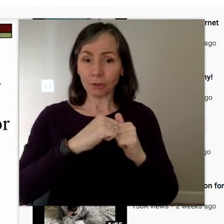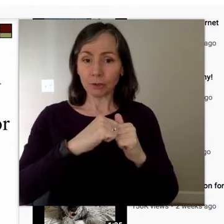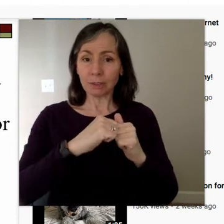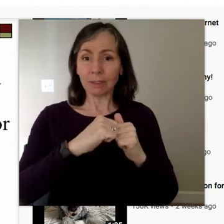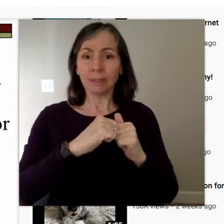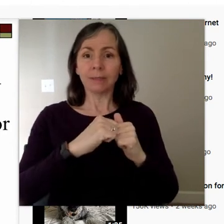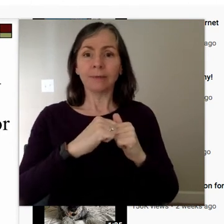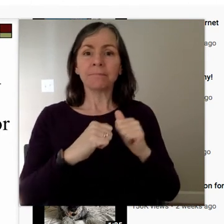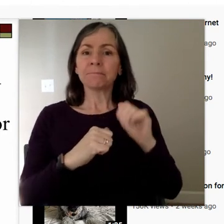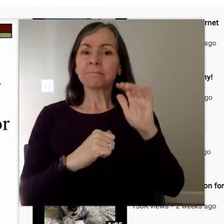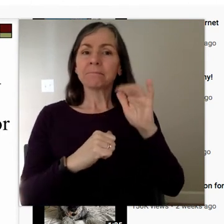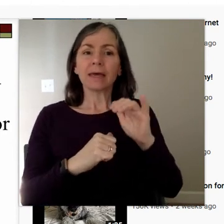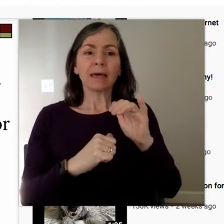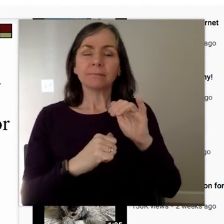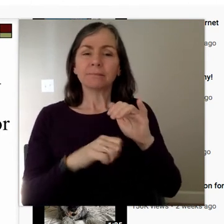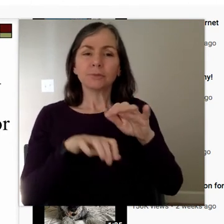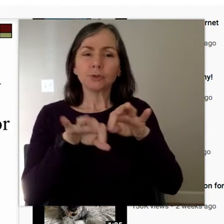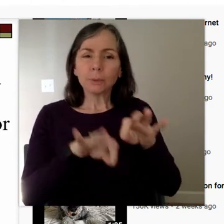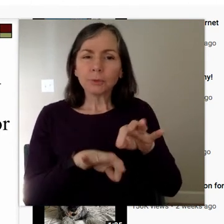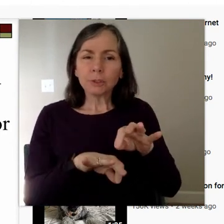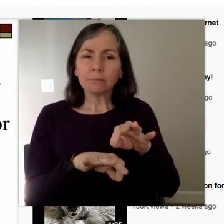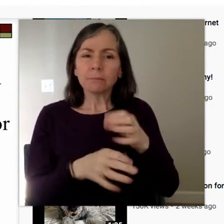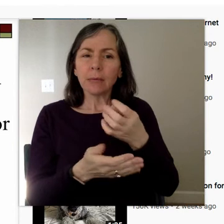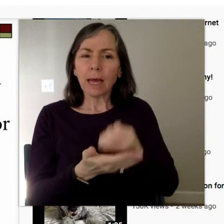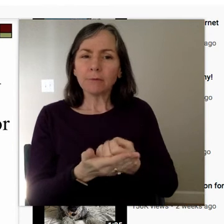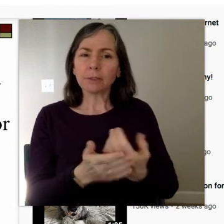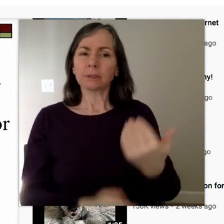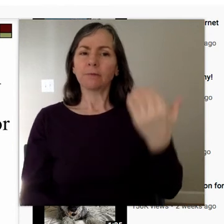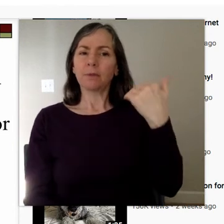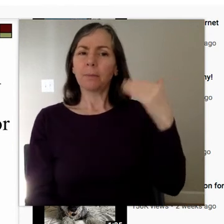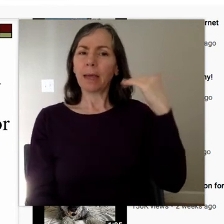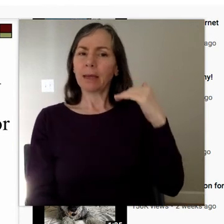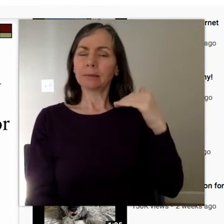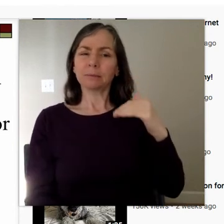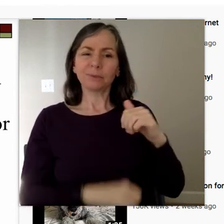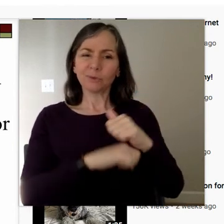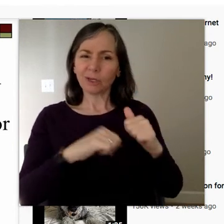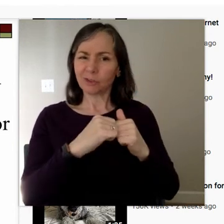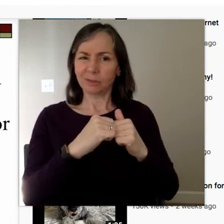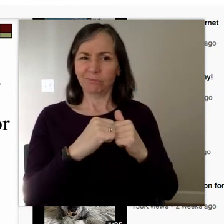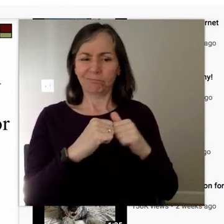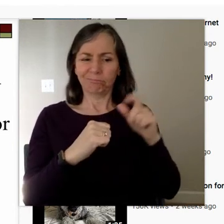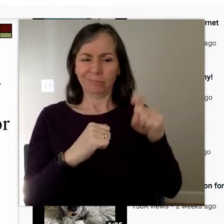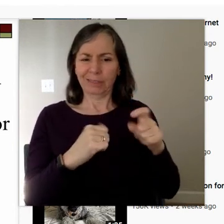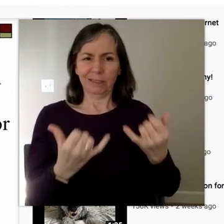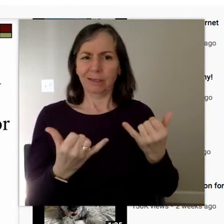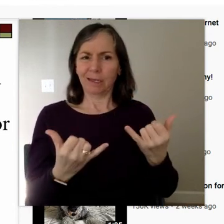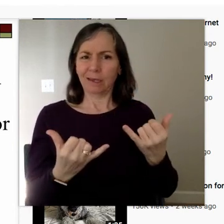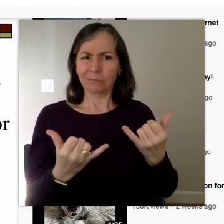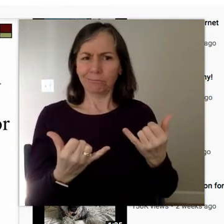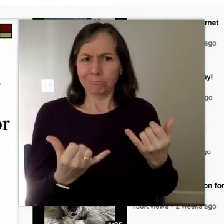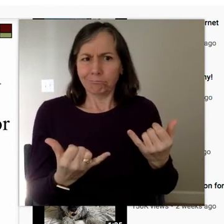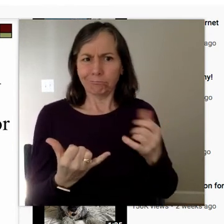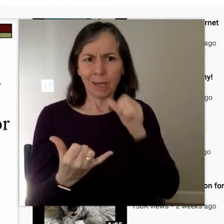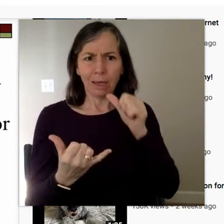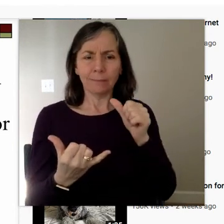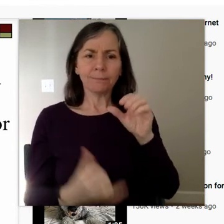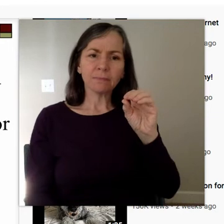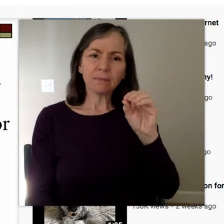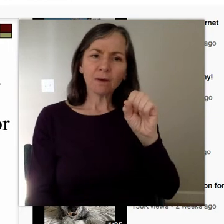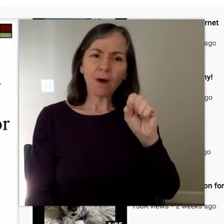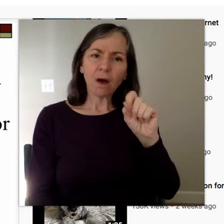past ancestor, but the structure has no real function today. So ostriches have wings.